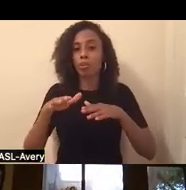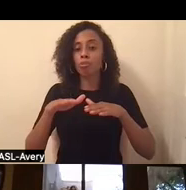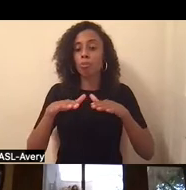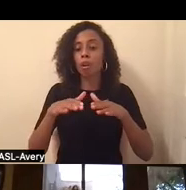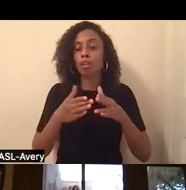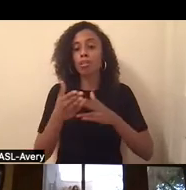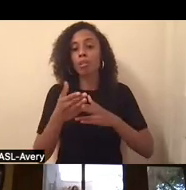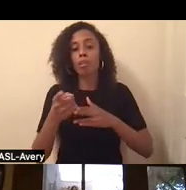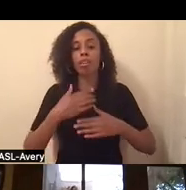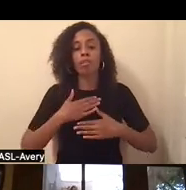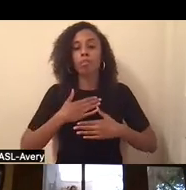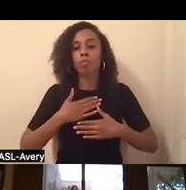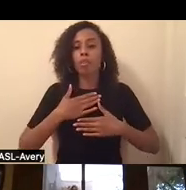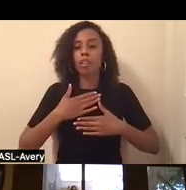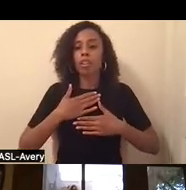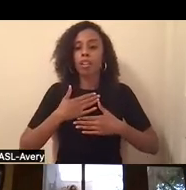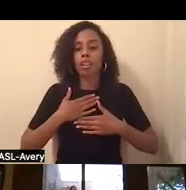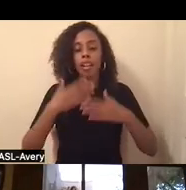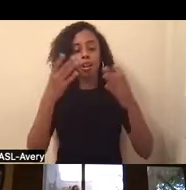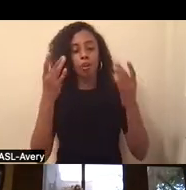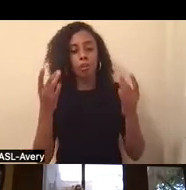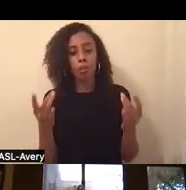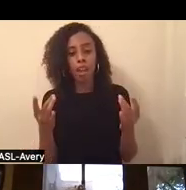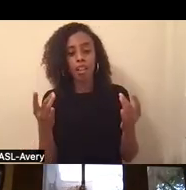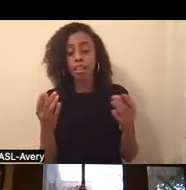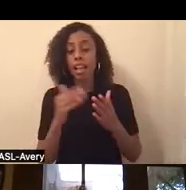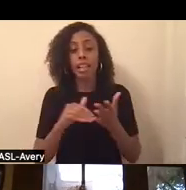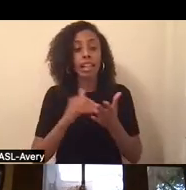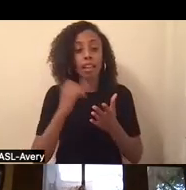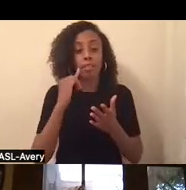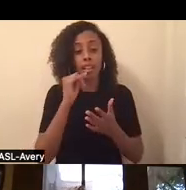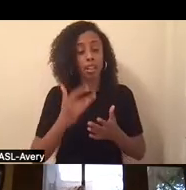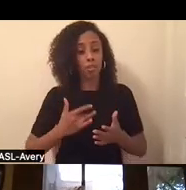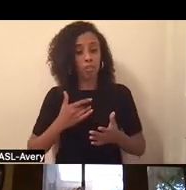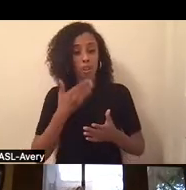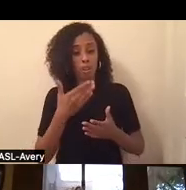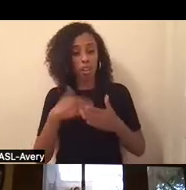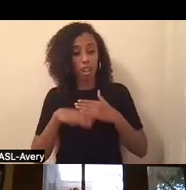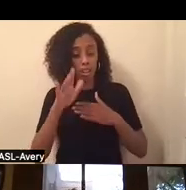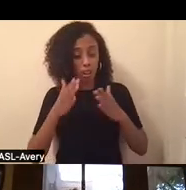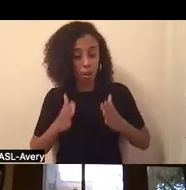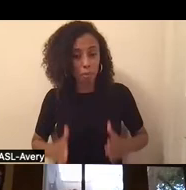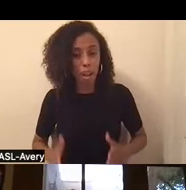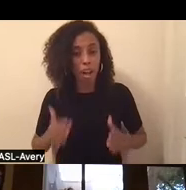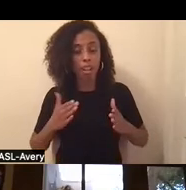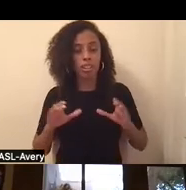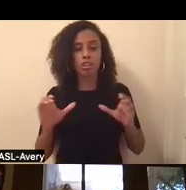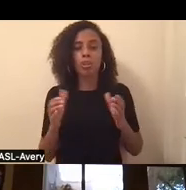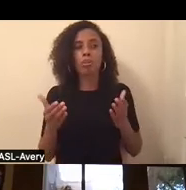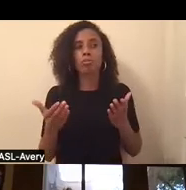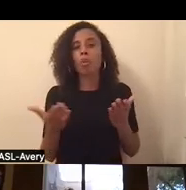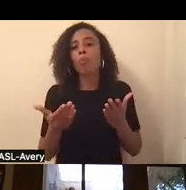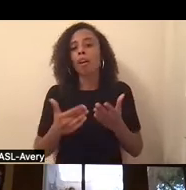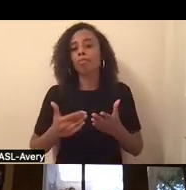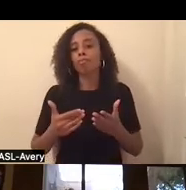and our grounding? And again, if this doesn't feel good to you, if it doesn't feel good in your body, do whatever feels right to you.